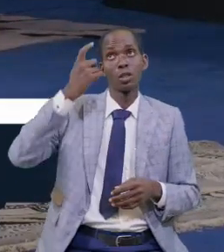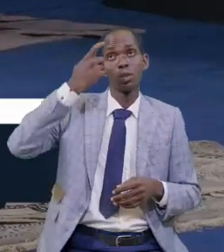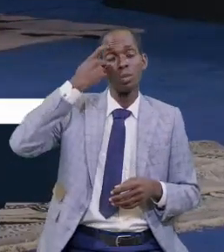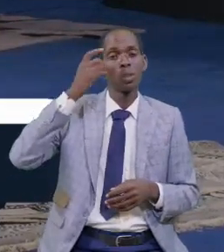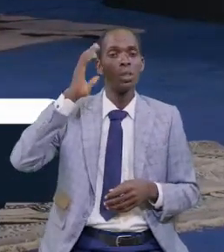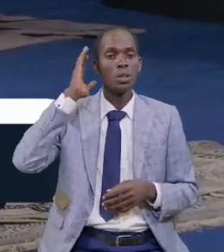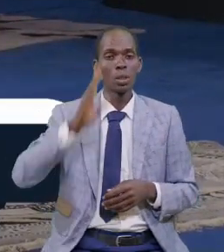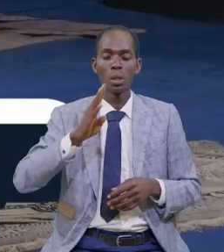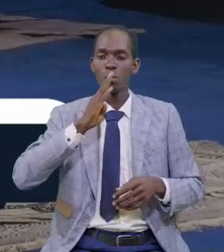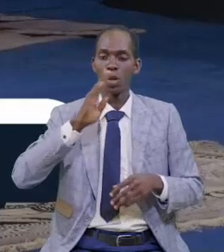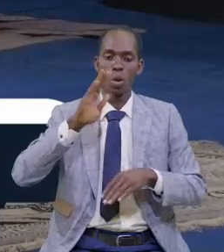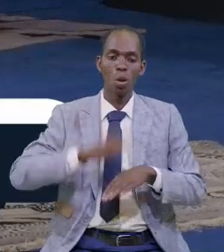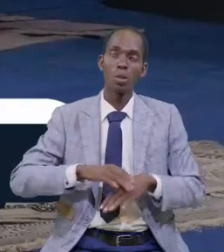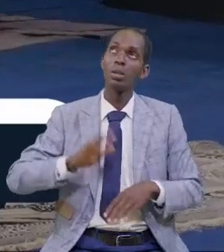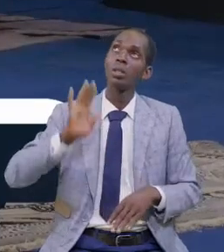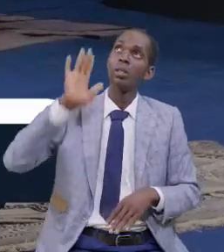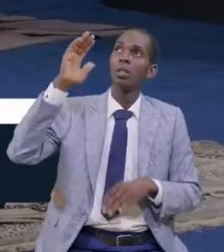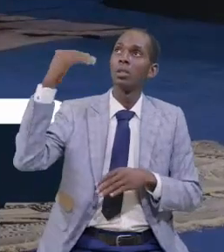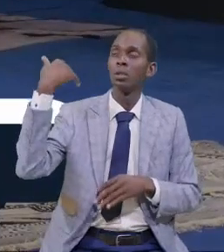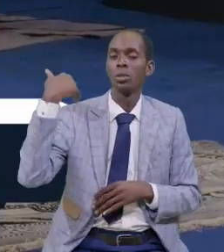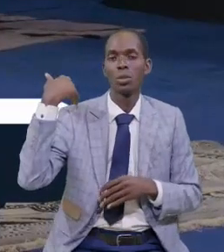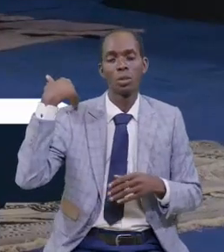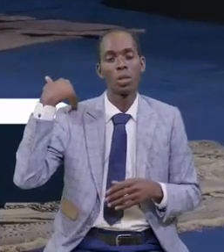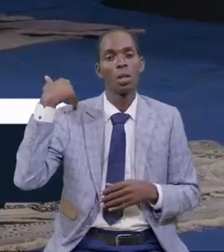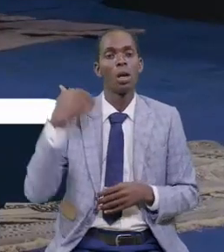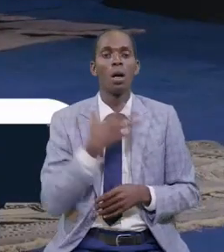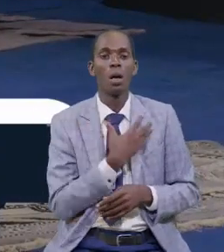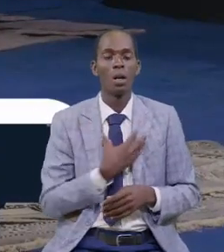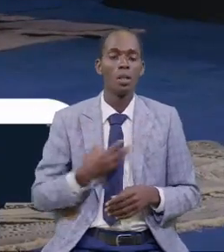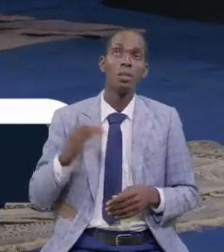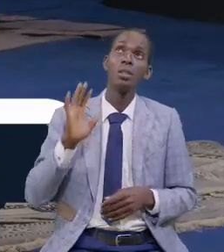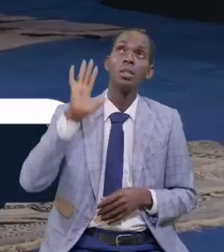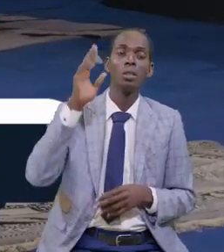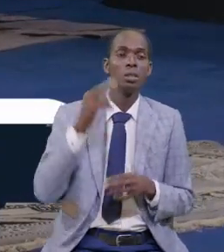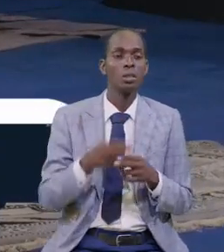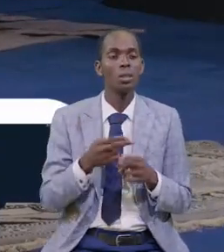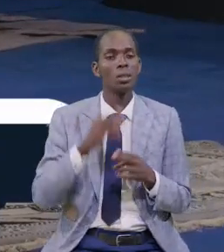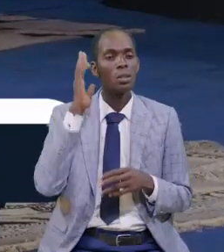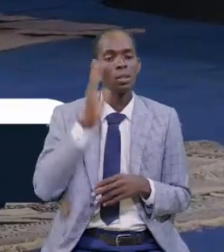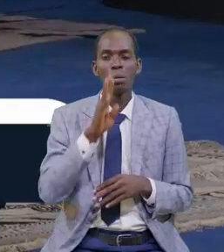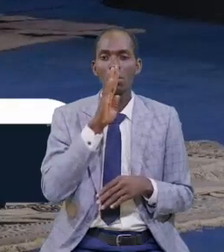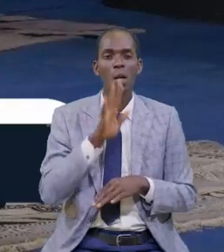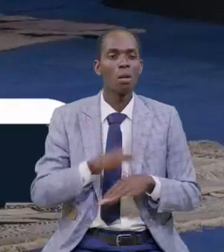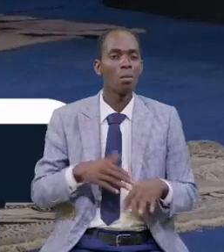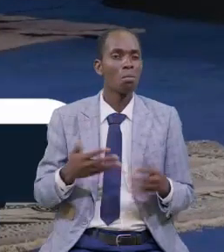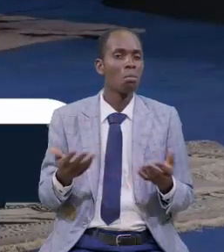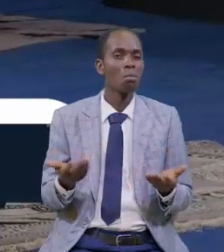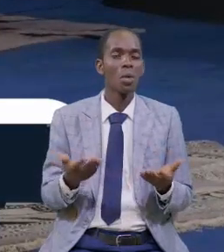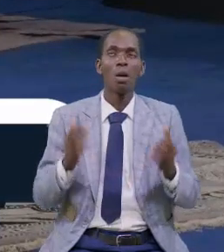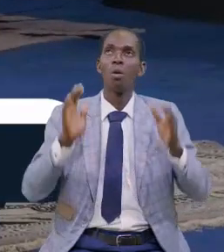upon his shoulder, and his name shall be called